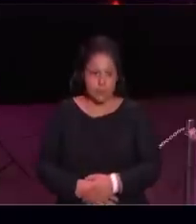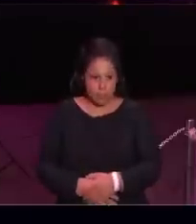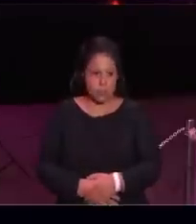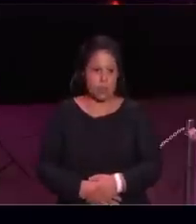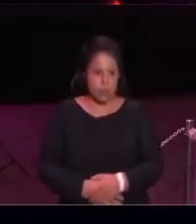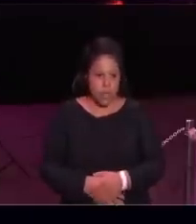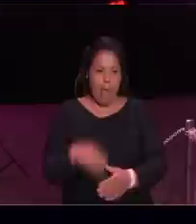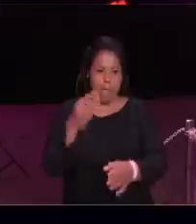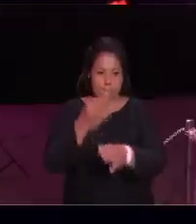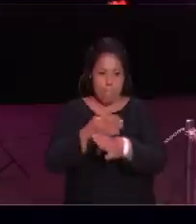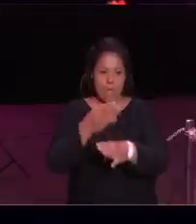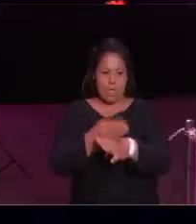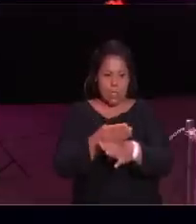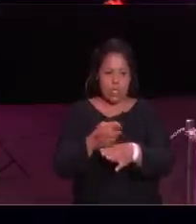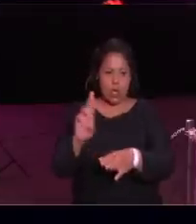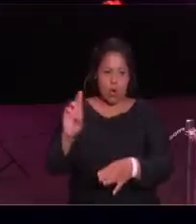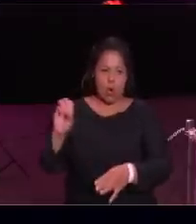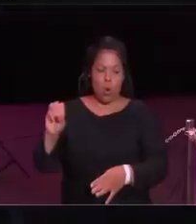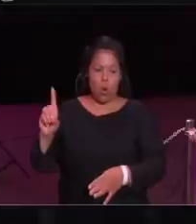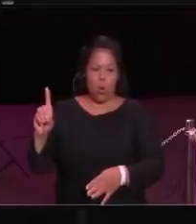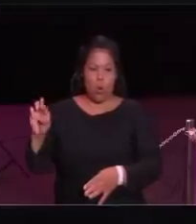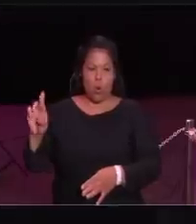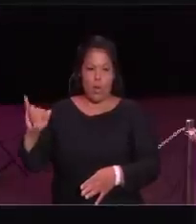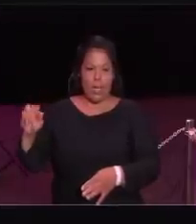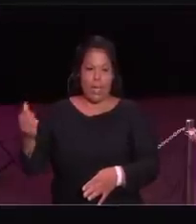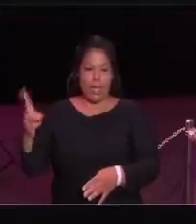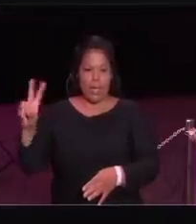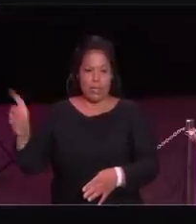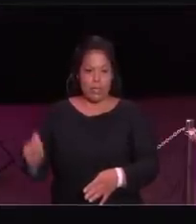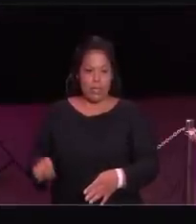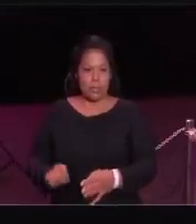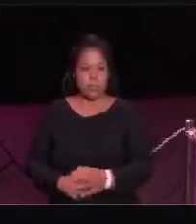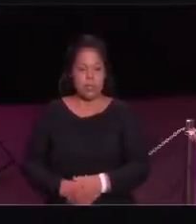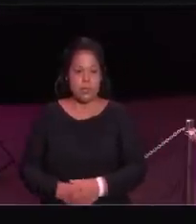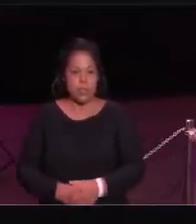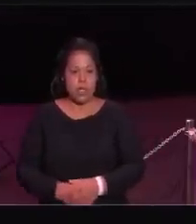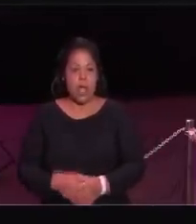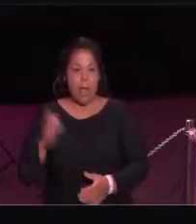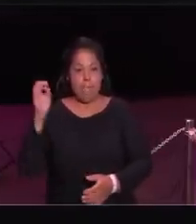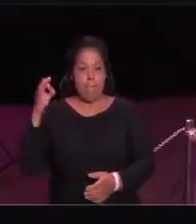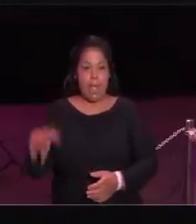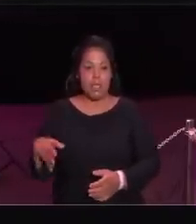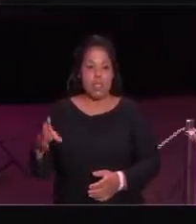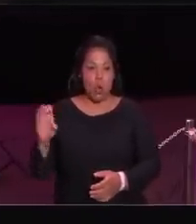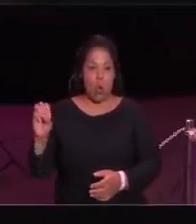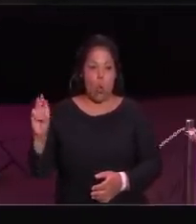Bishop Joseph Rodriguez, $500. Pastor Omar Cortez, $500.